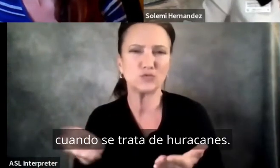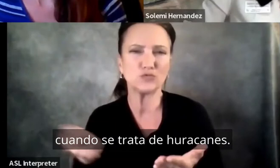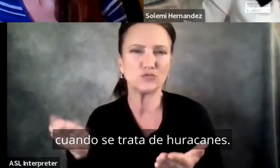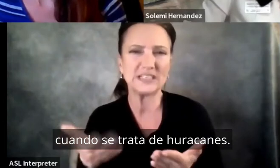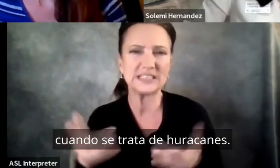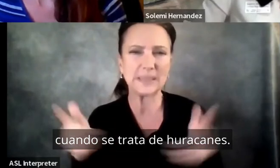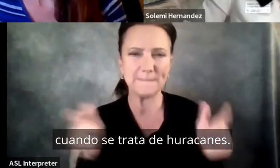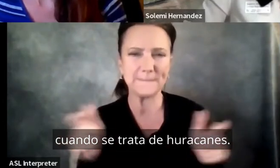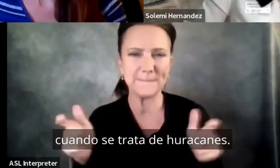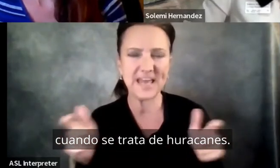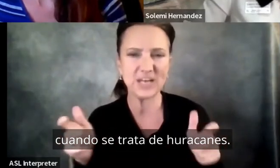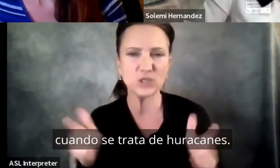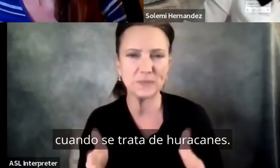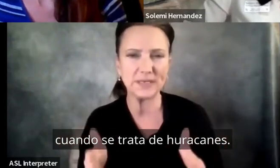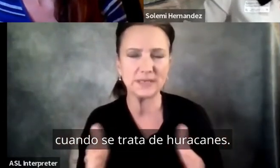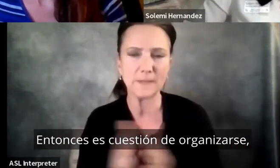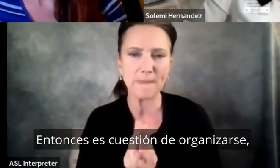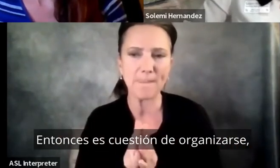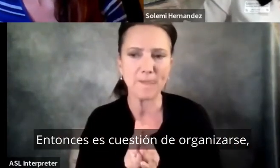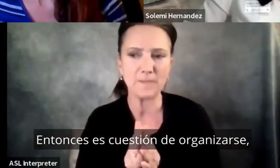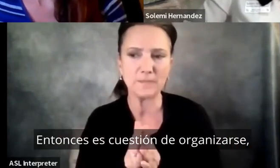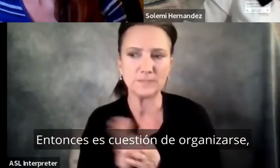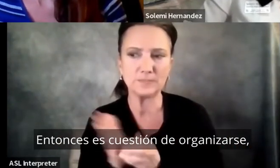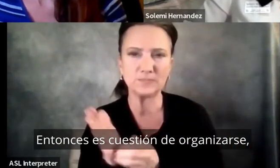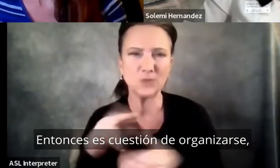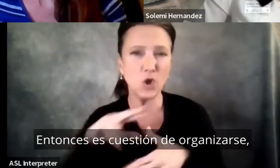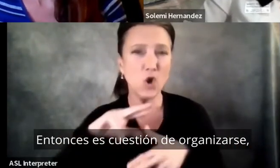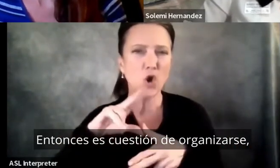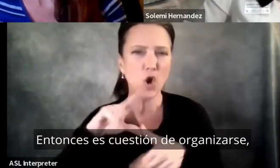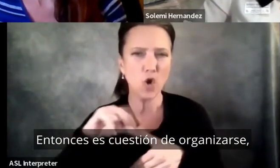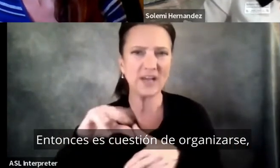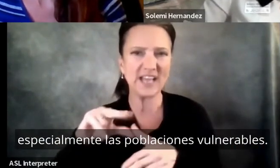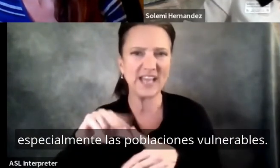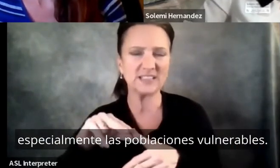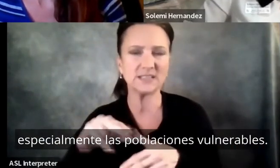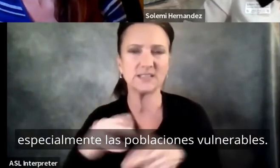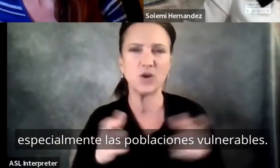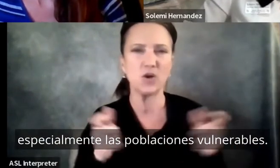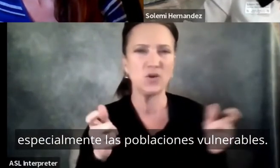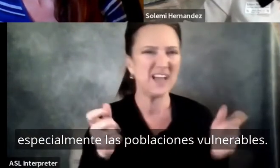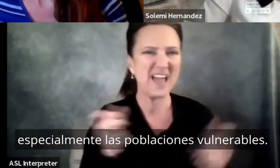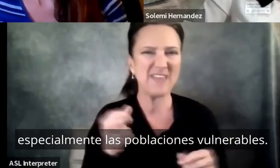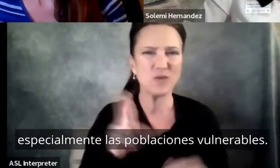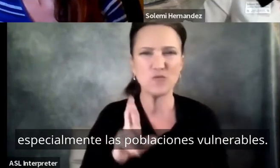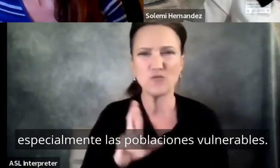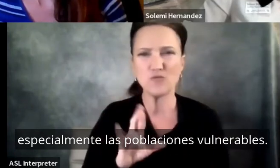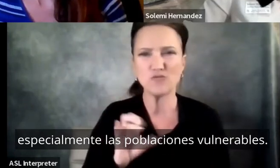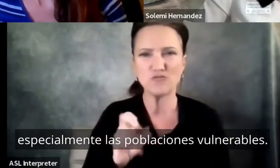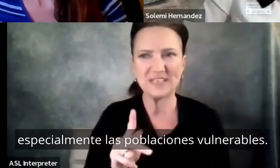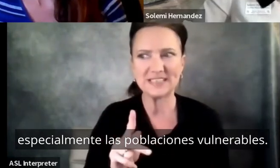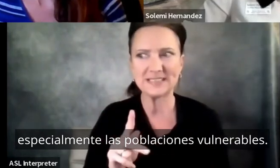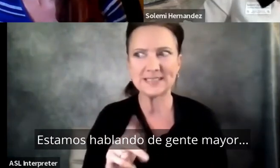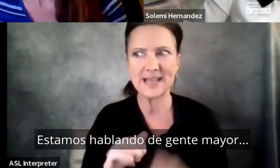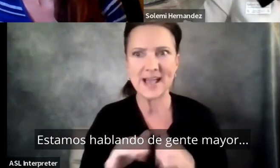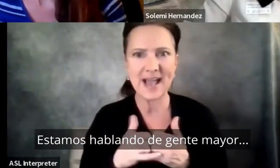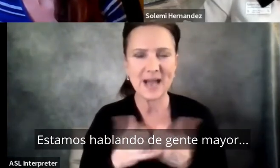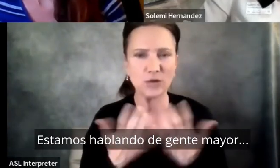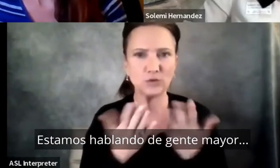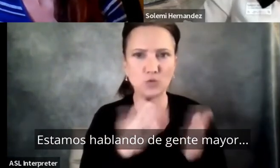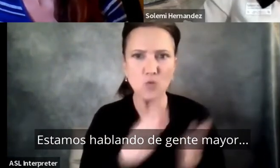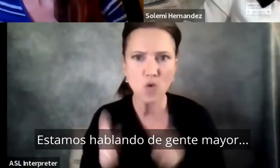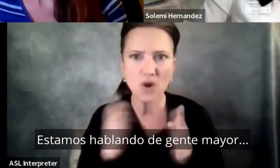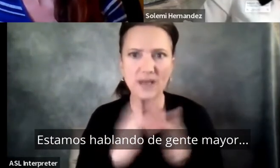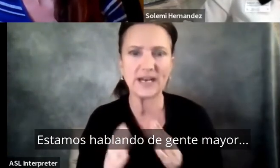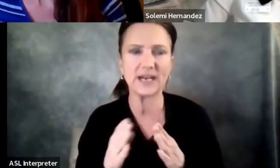risk management when it comes to hurricanes. So it's the matter of organizing, especially the vulnerable populations. We're talking about